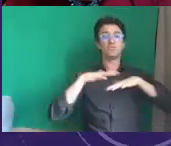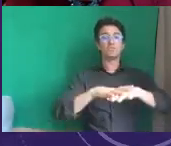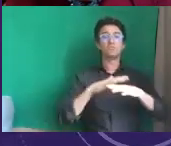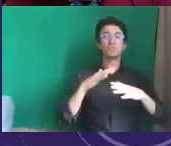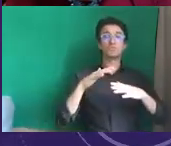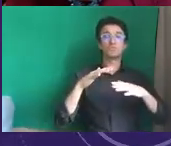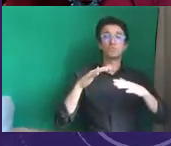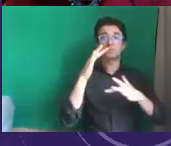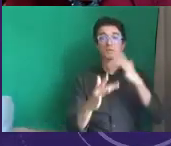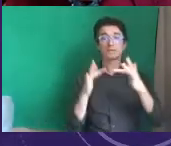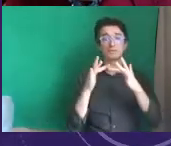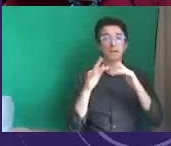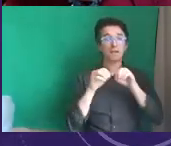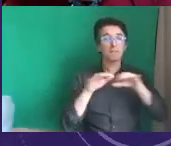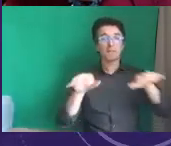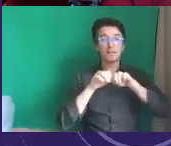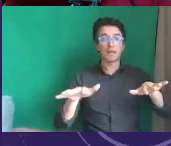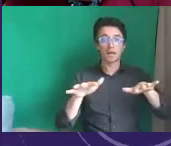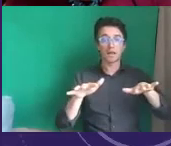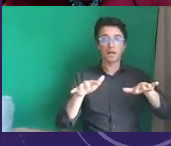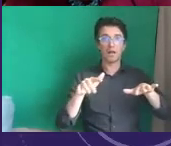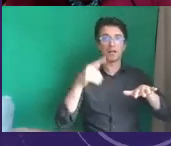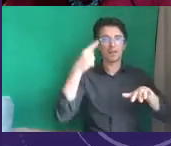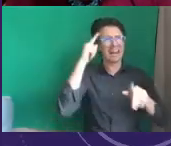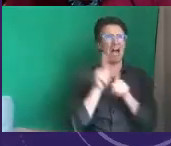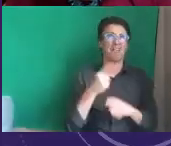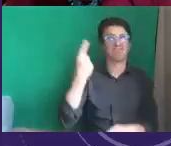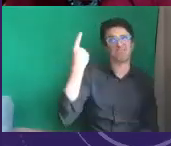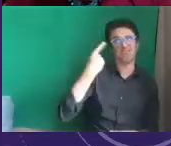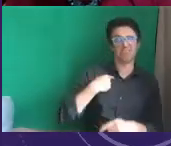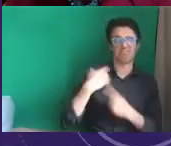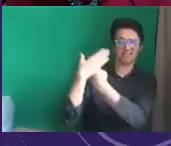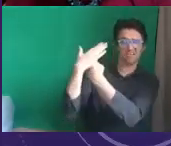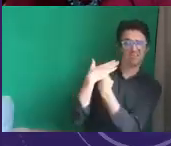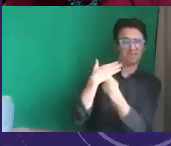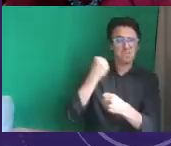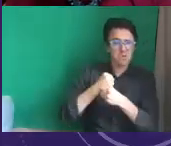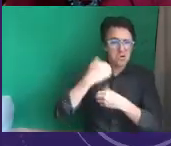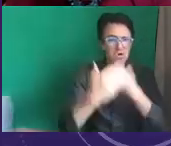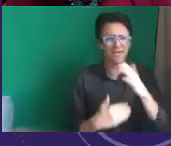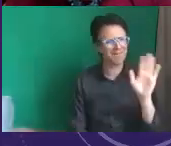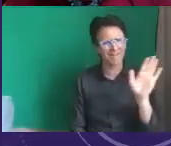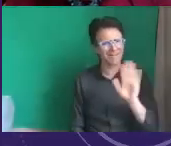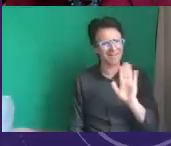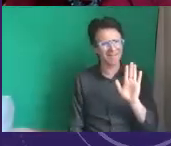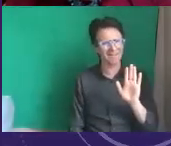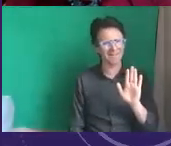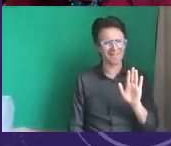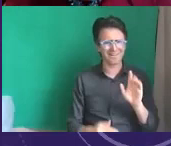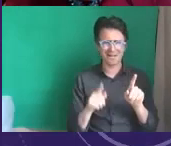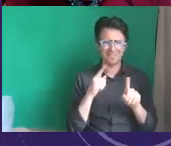job. So in your personal life, I hope that you will also be posting accessible social media